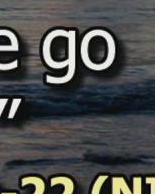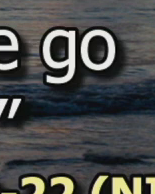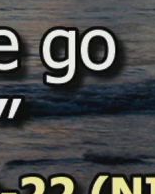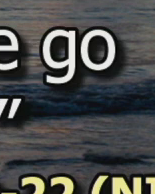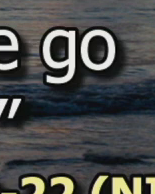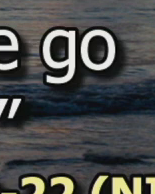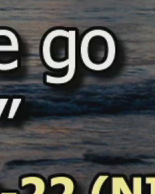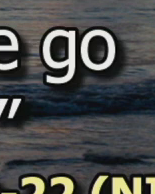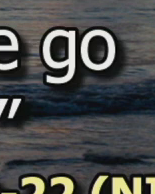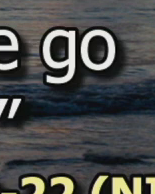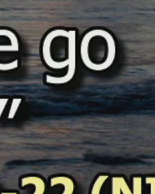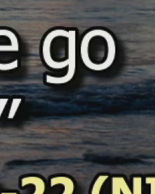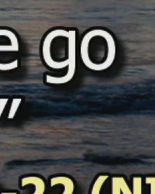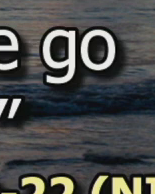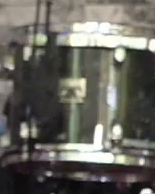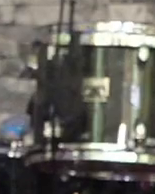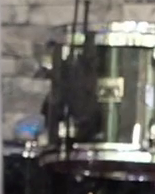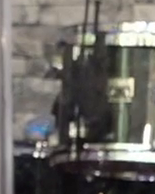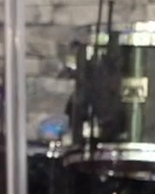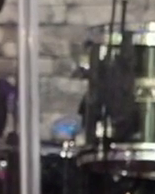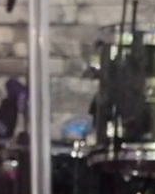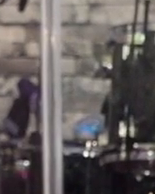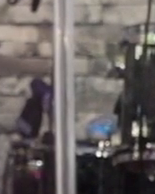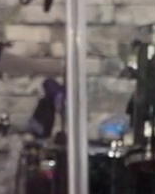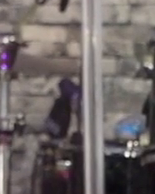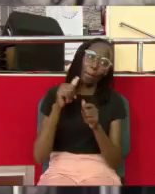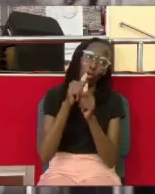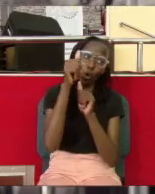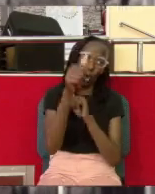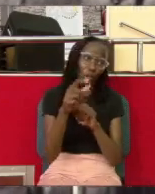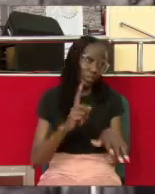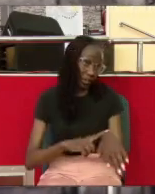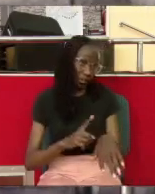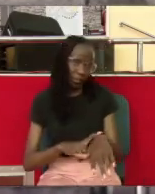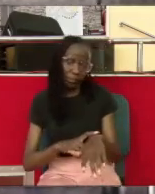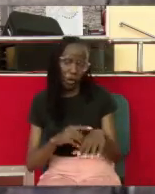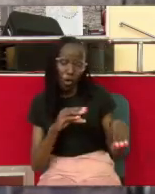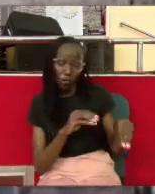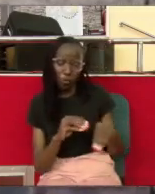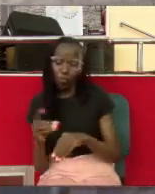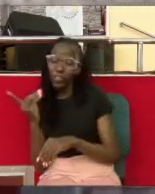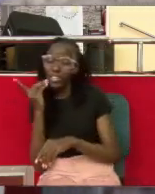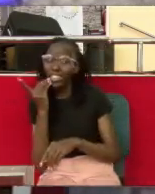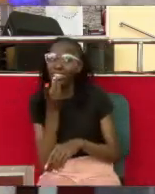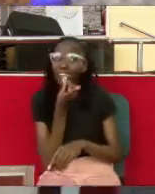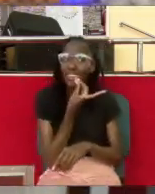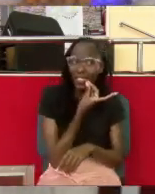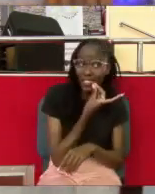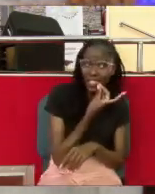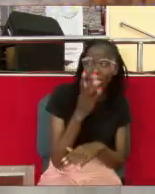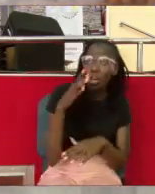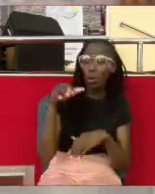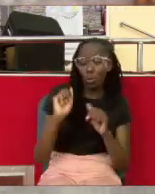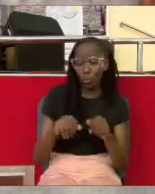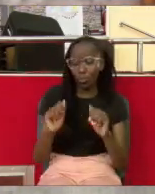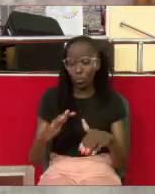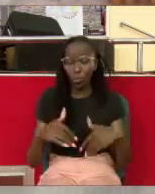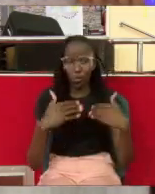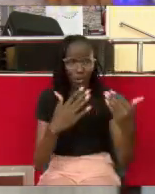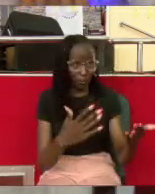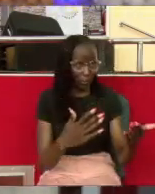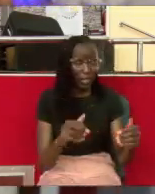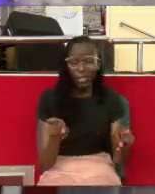time. Through the desert, the Lord had provided for them. The Lord had done so much for